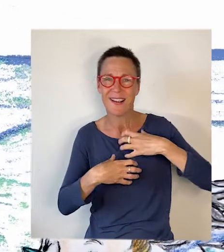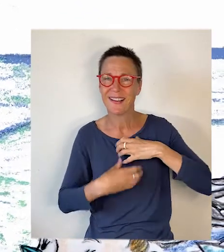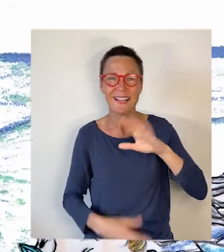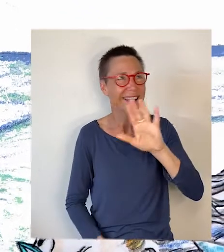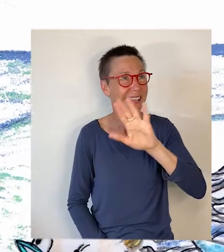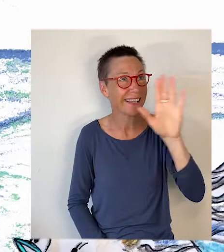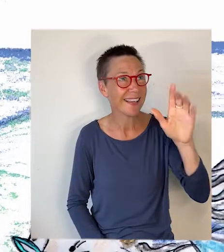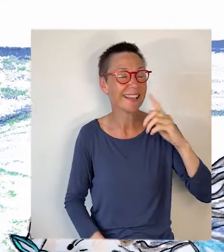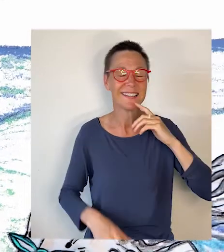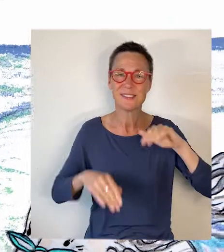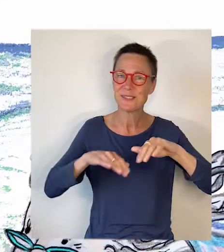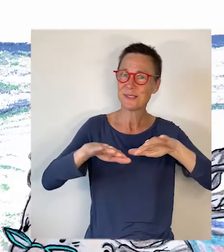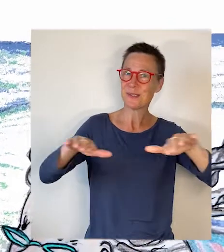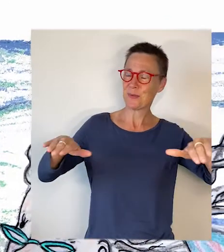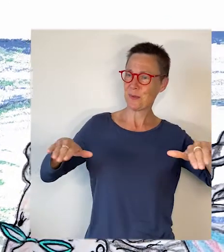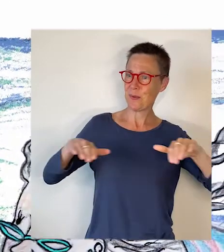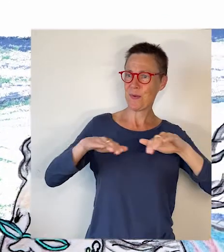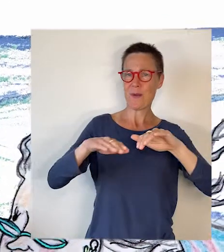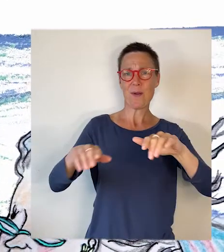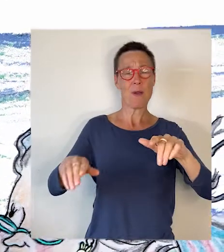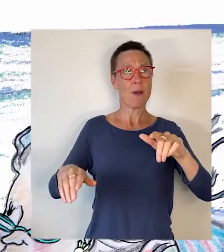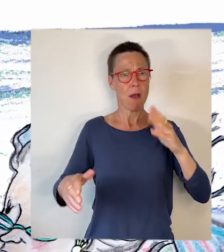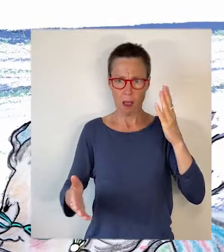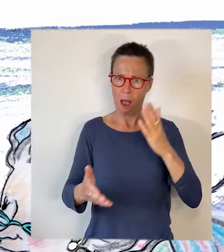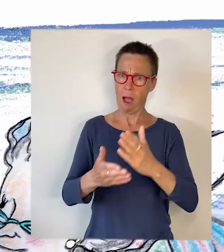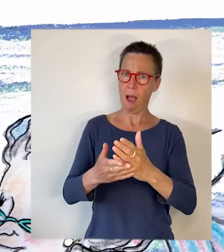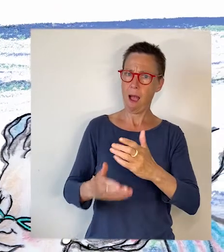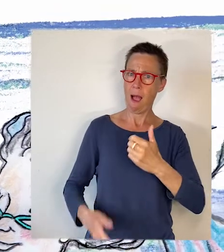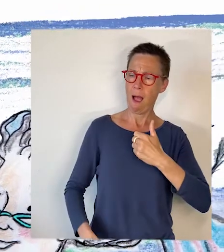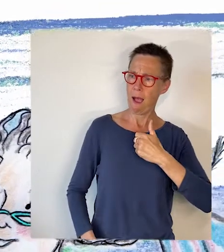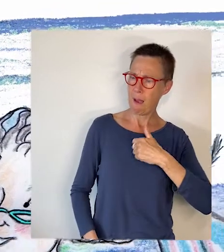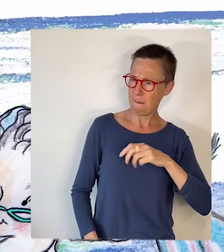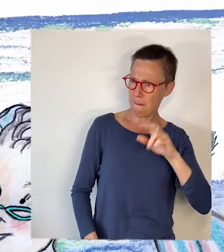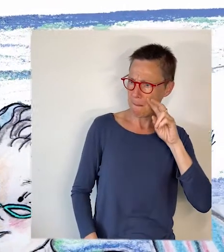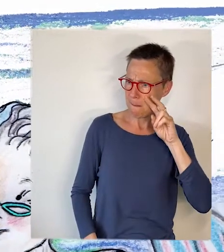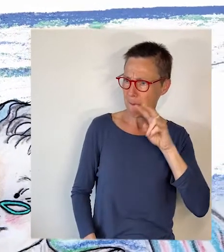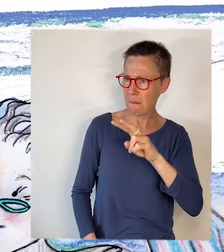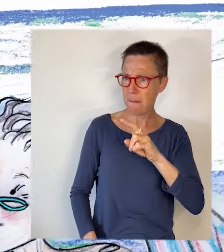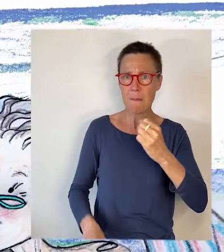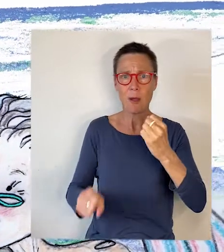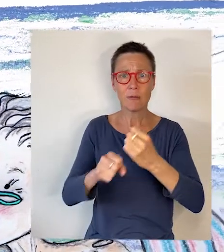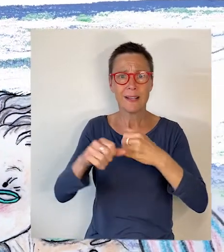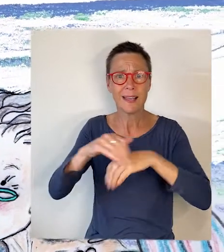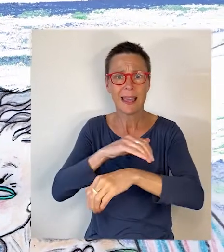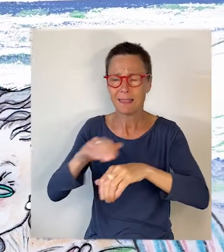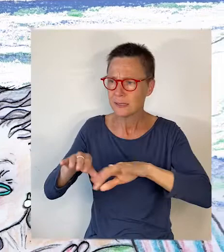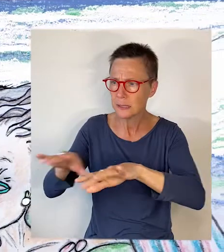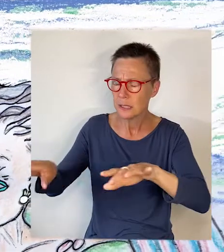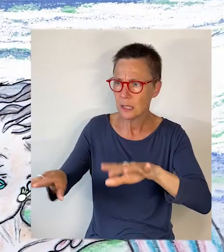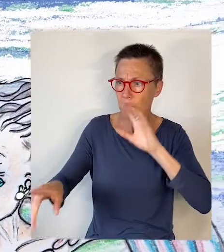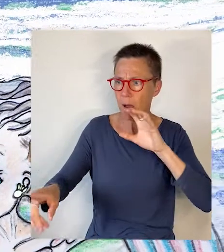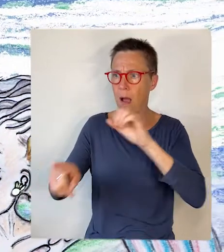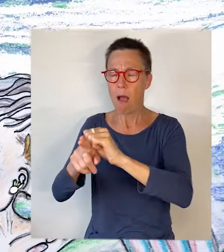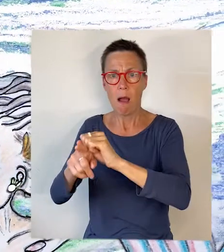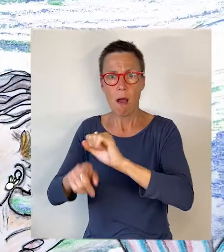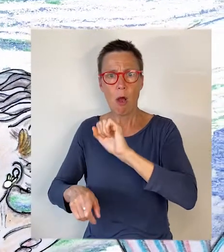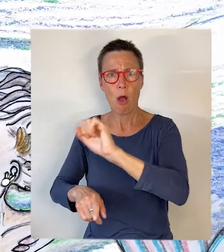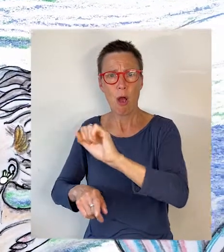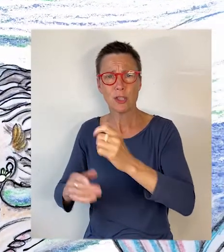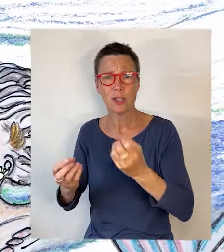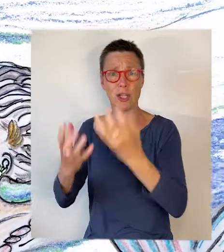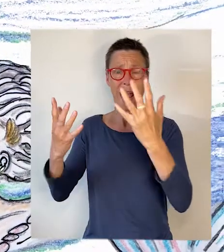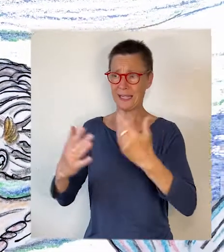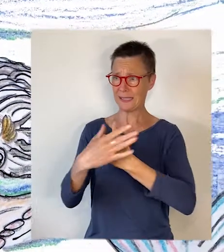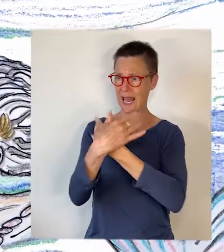afraid. For sure as the wind was there in that sail, caught a glimpse of